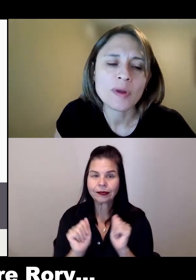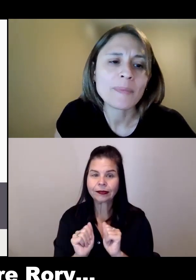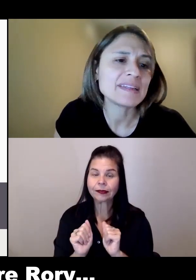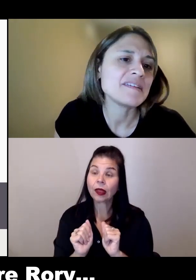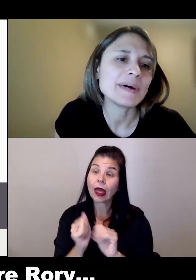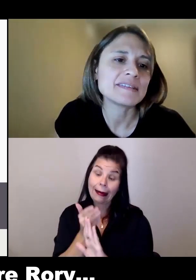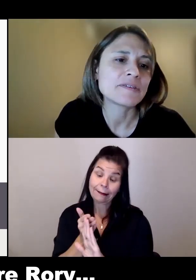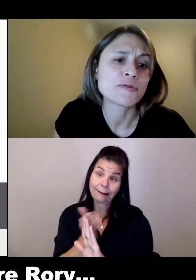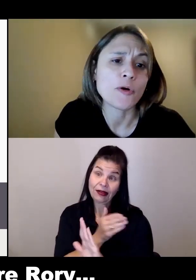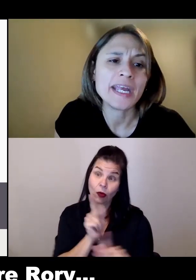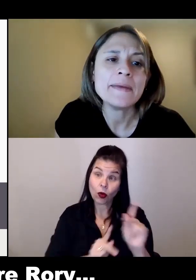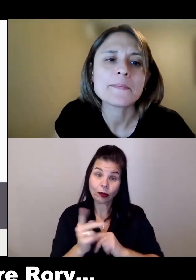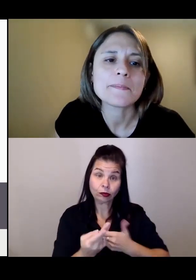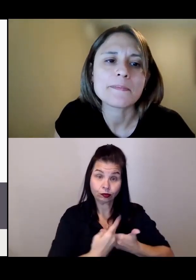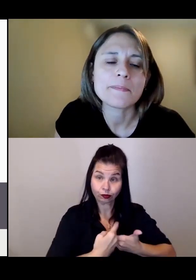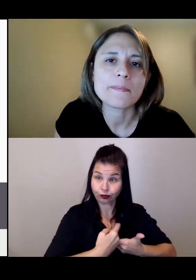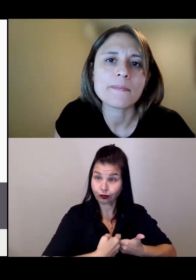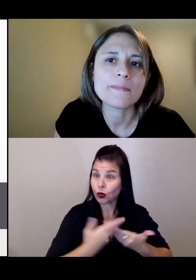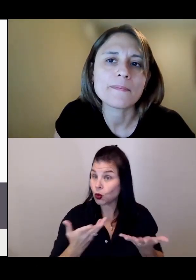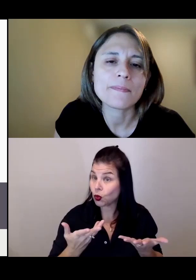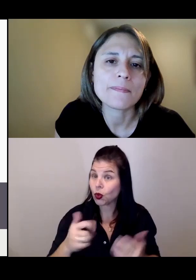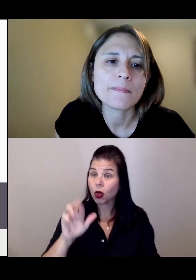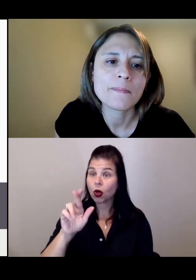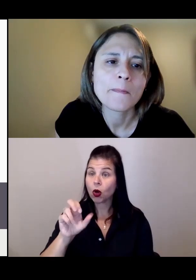Our former participants are Rory,